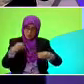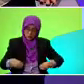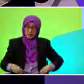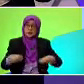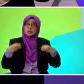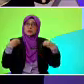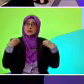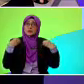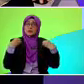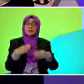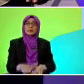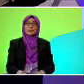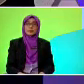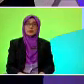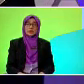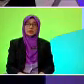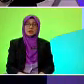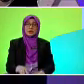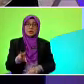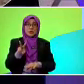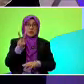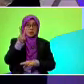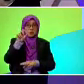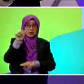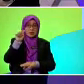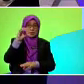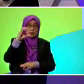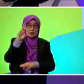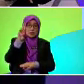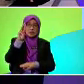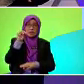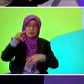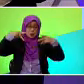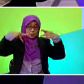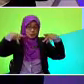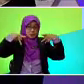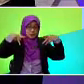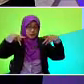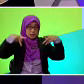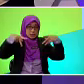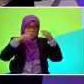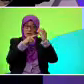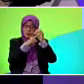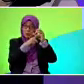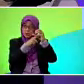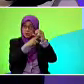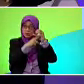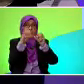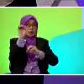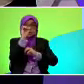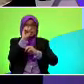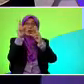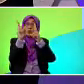sealed mushrooms. There are no microorganisms growth on it. So without the presence of